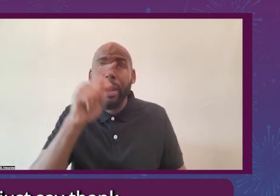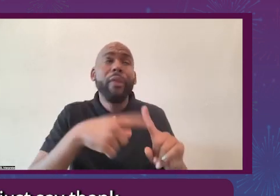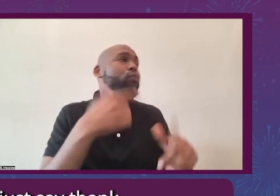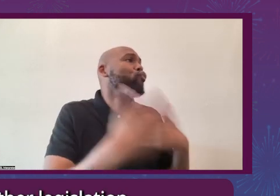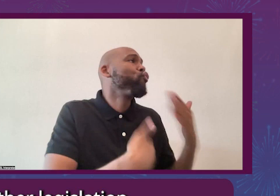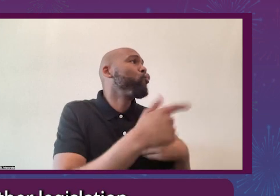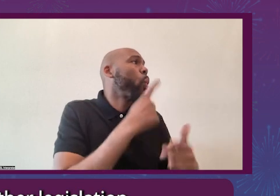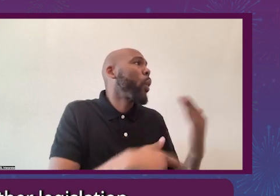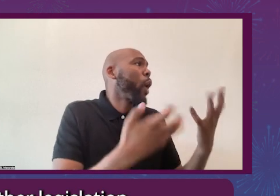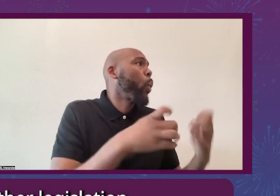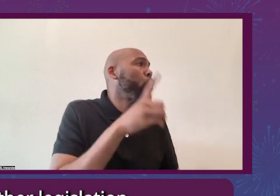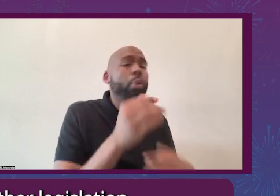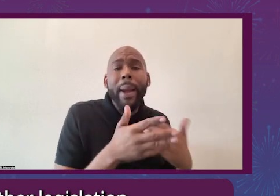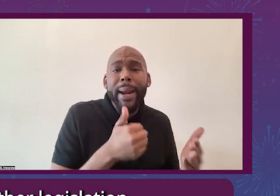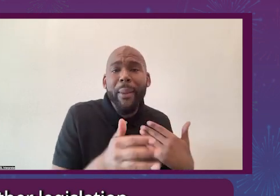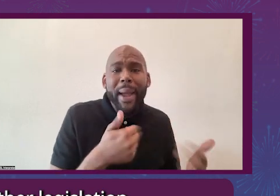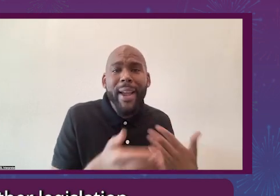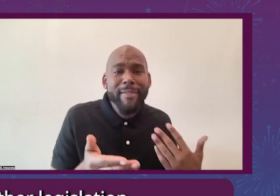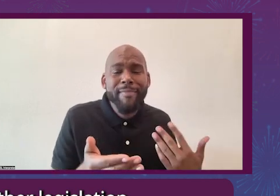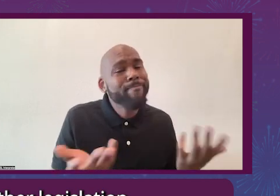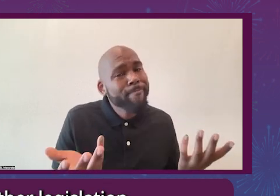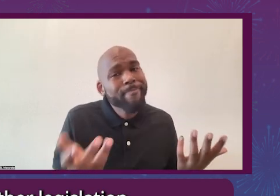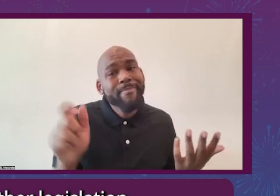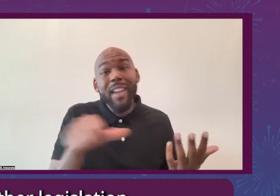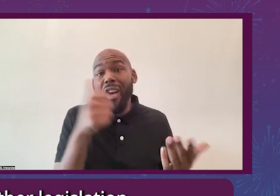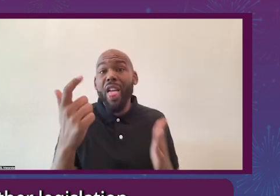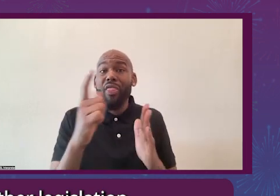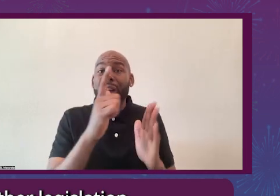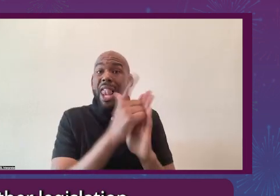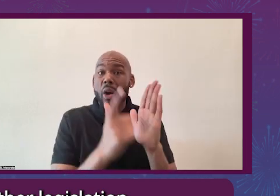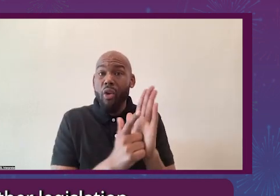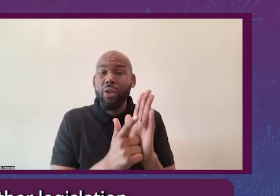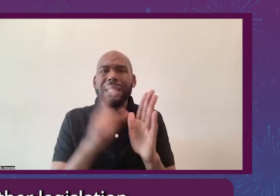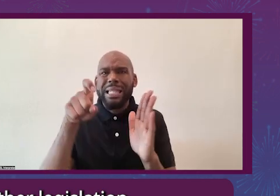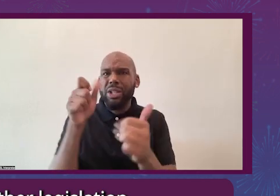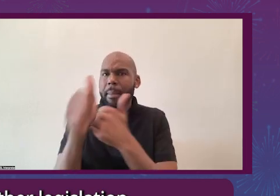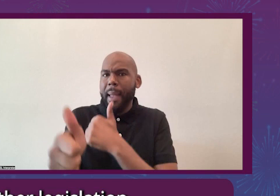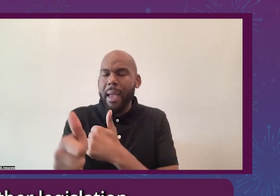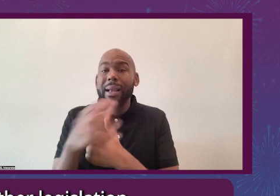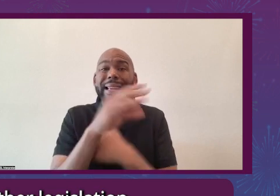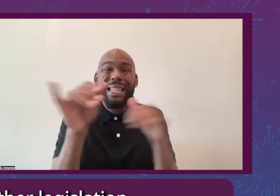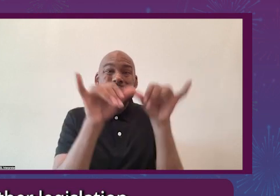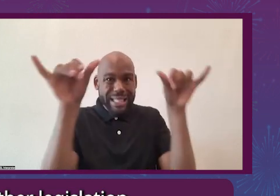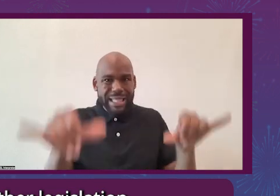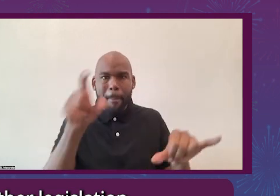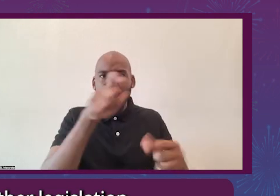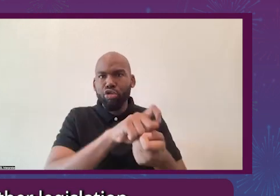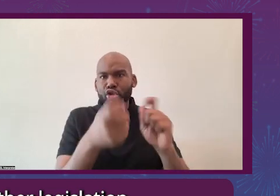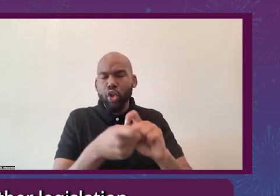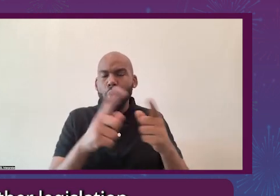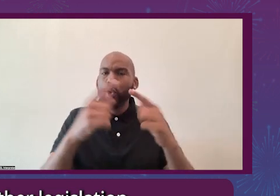box, and then do what they want to do in the first place. There's other legislation to be passed and systems to